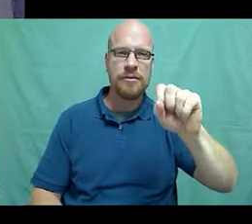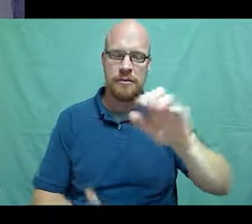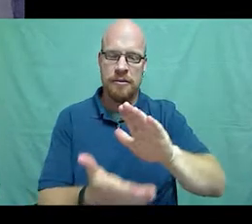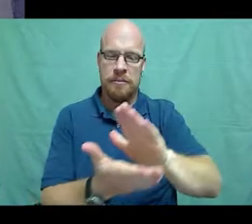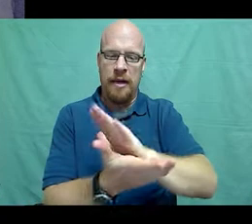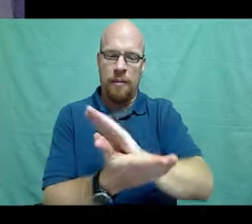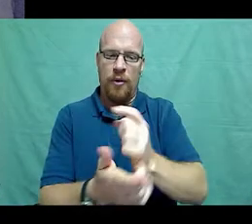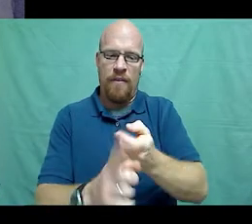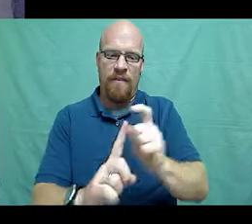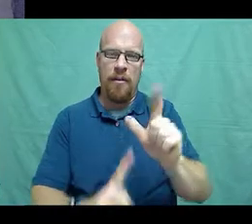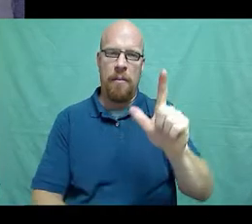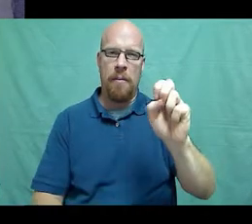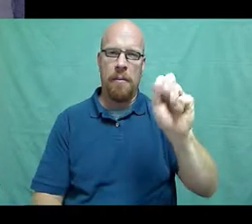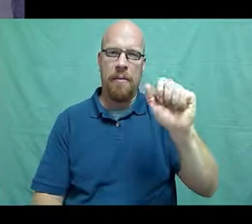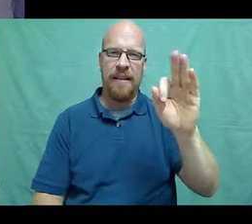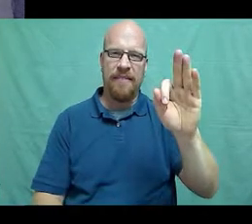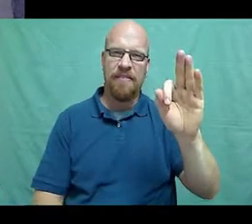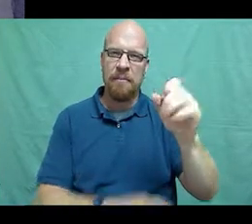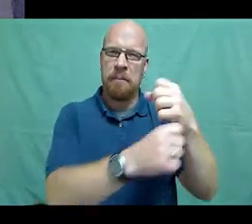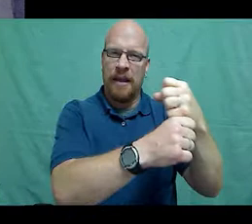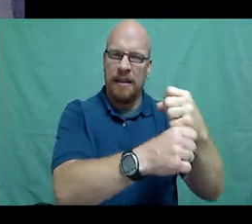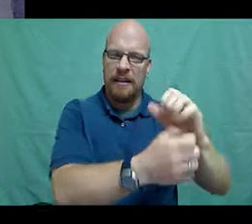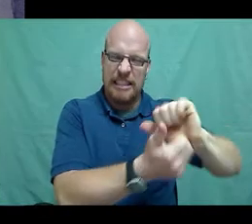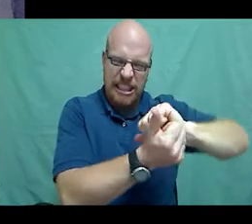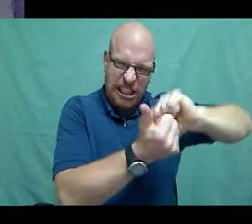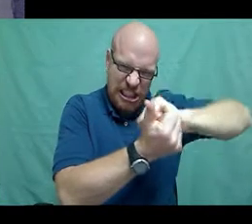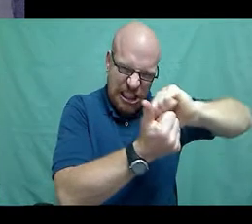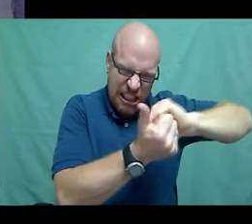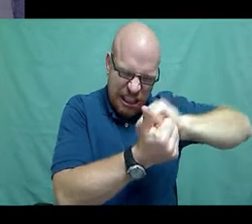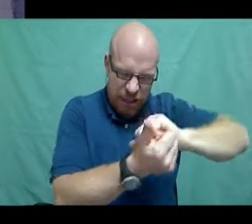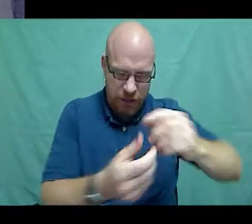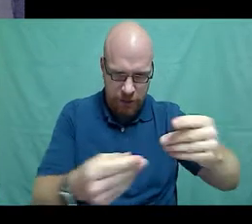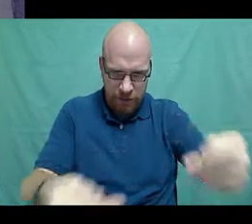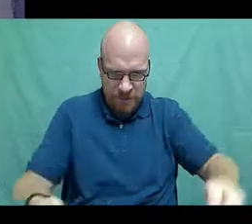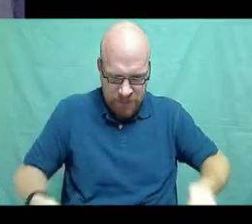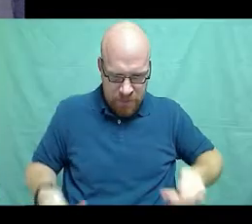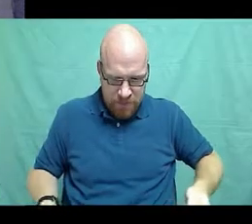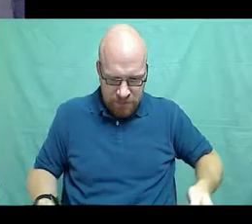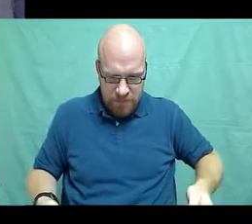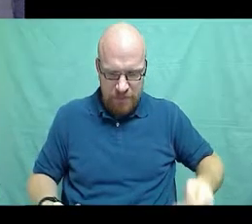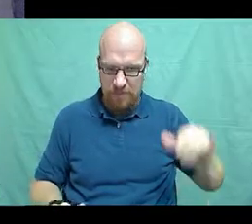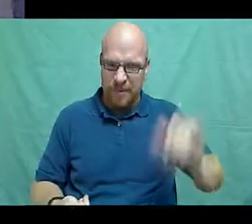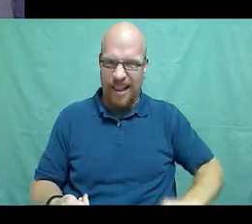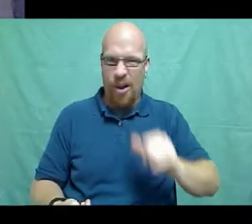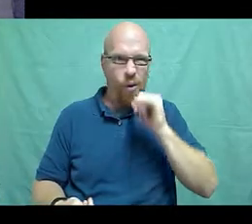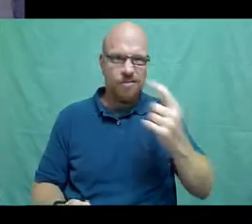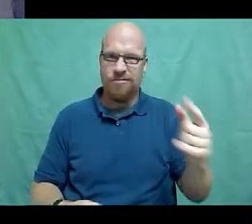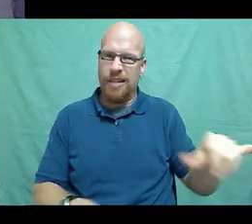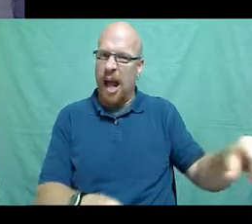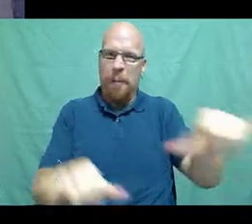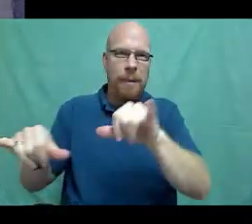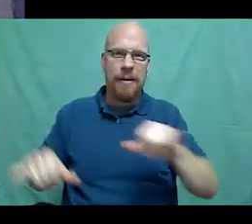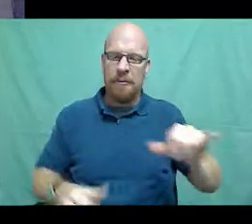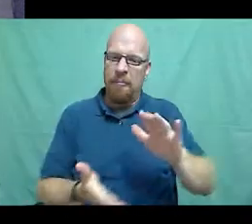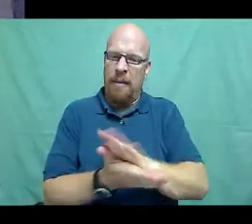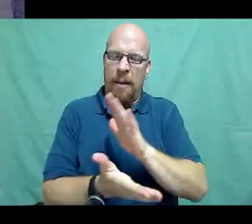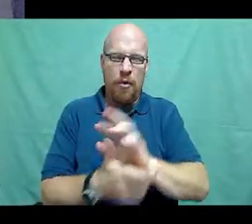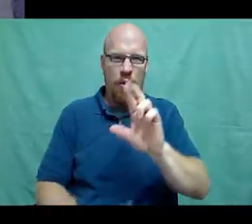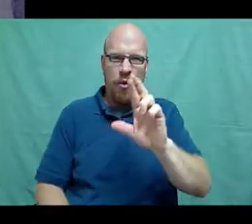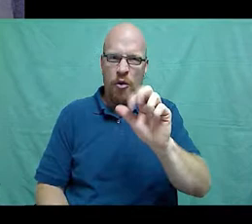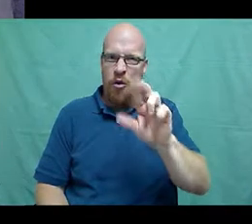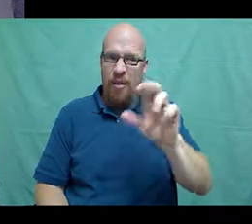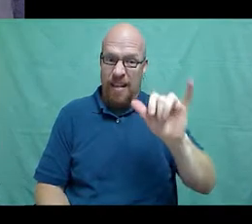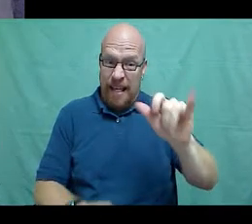back then. I think they may have used papyrus later on. They would make that from leaves, grind the leaves up, and make a paper. But